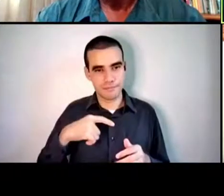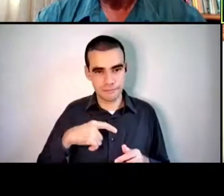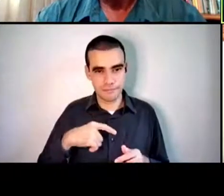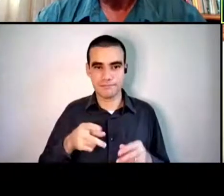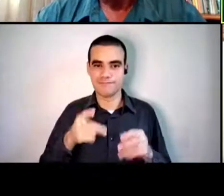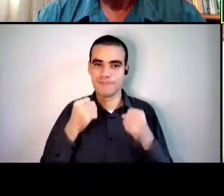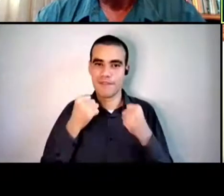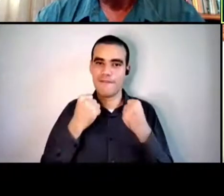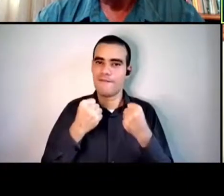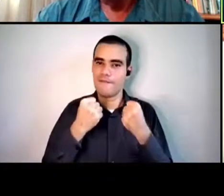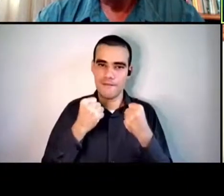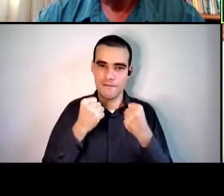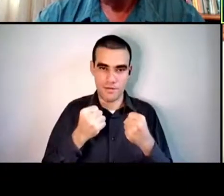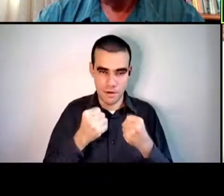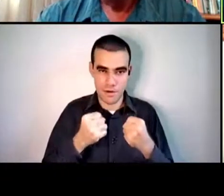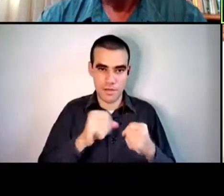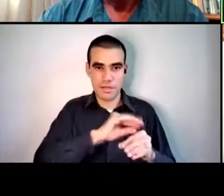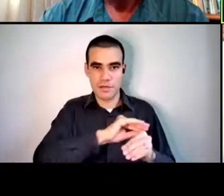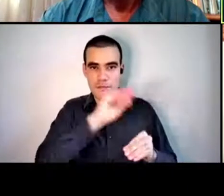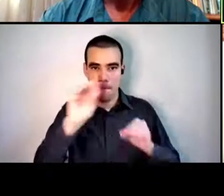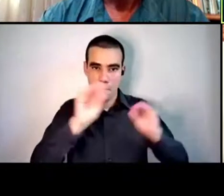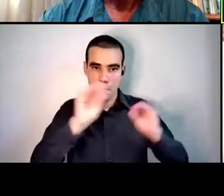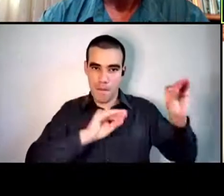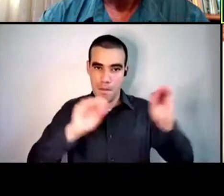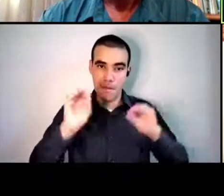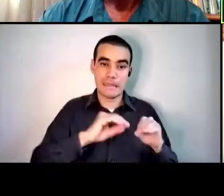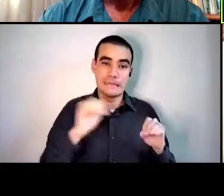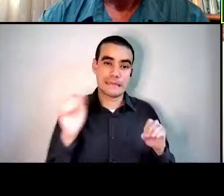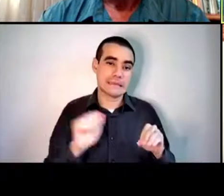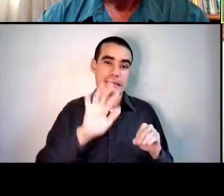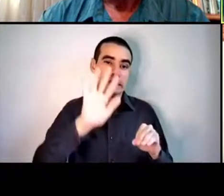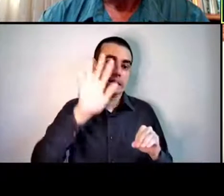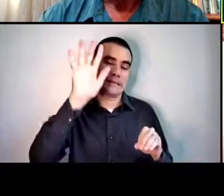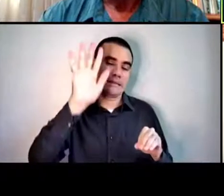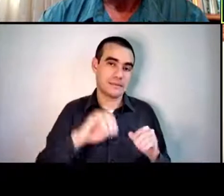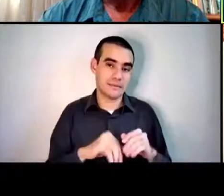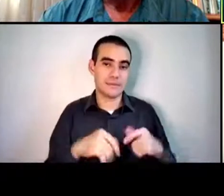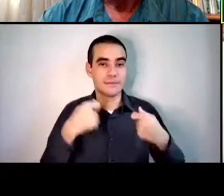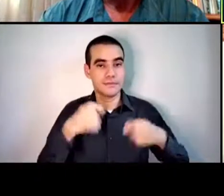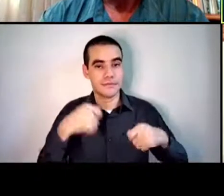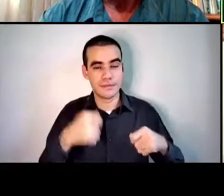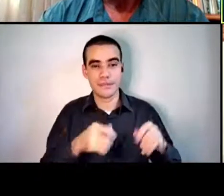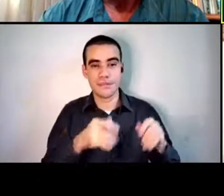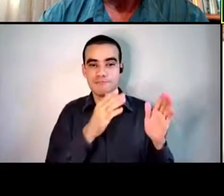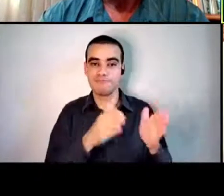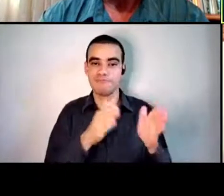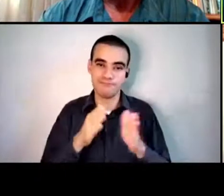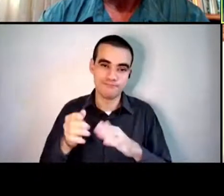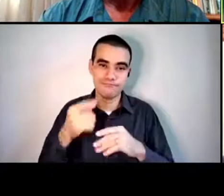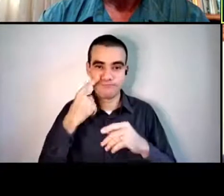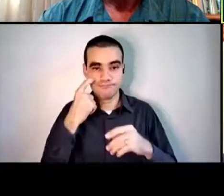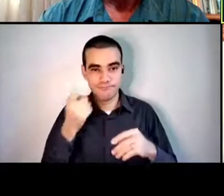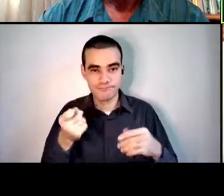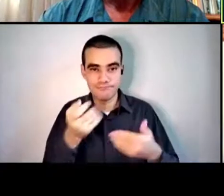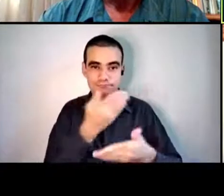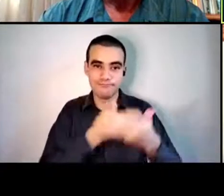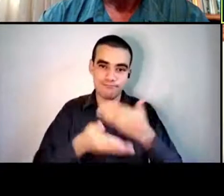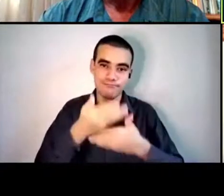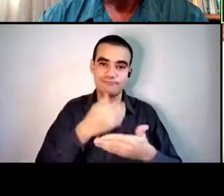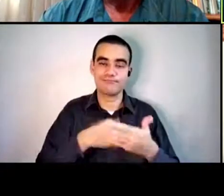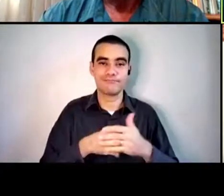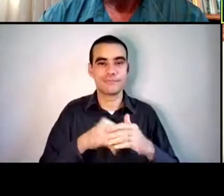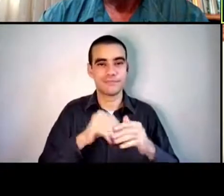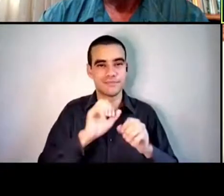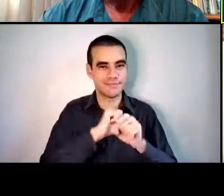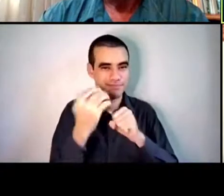pre-planned. And Amazon, moving in the Amazon is too expensive. We need more interaction programs.